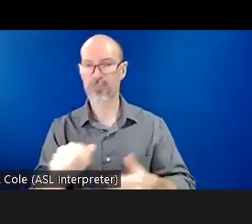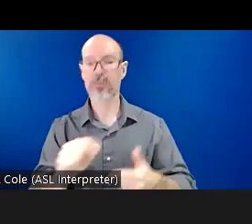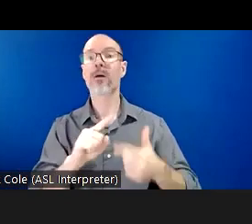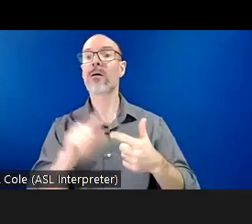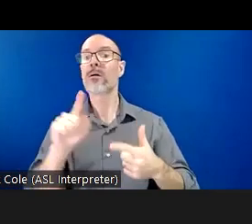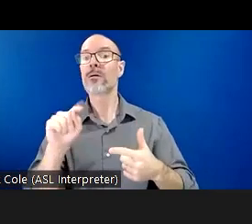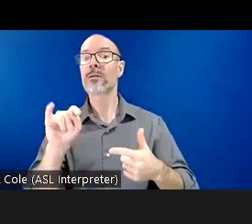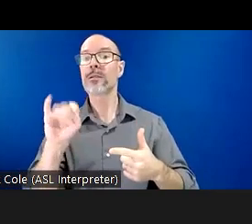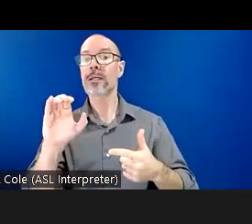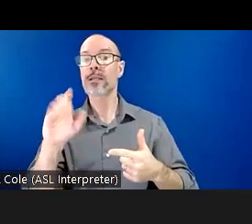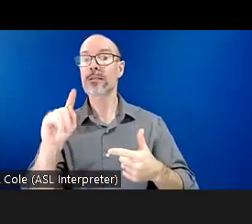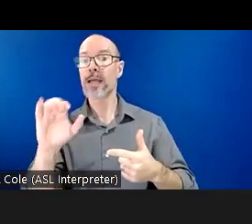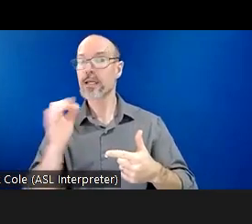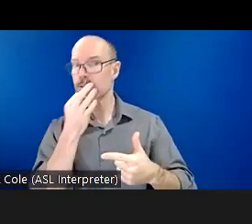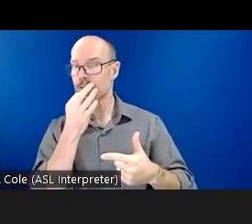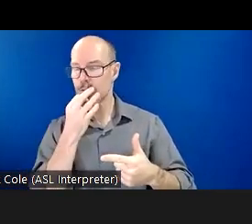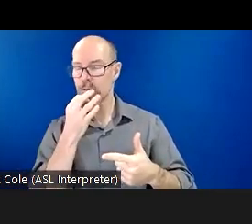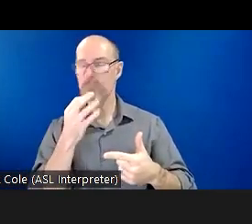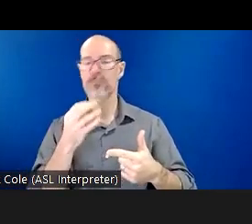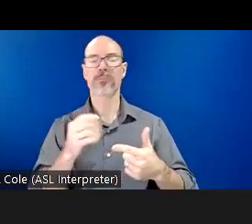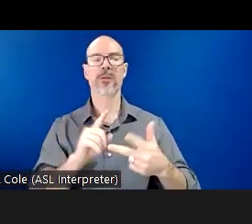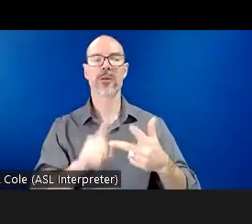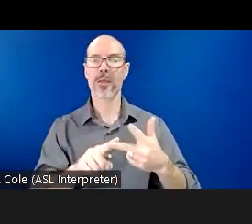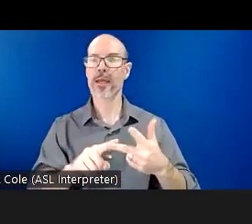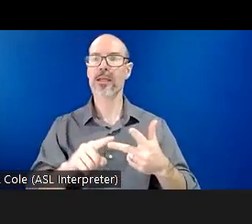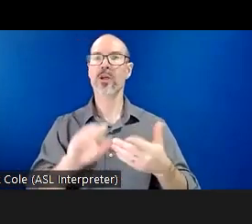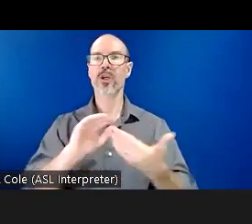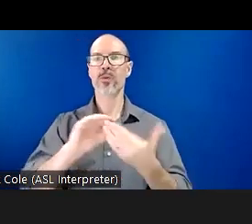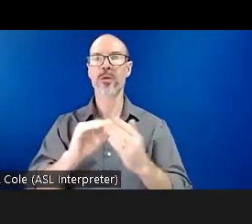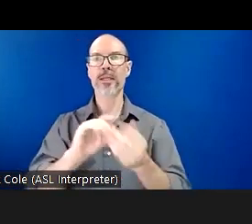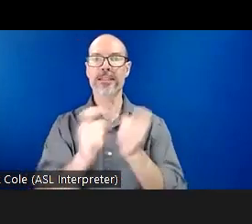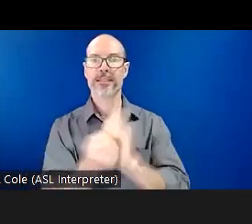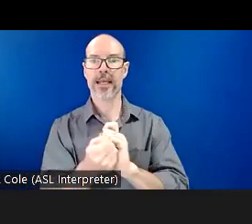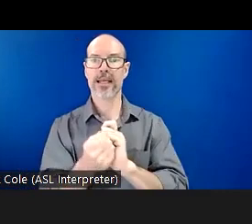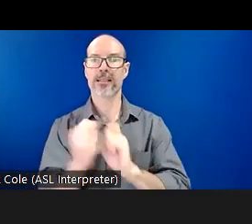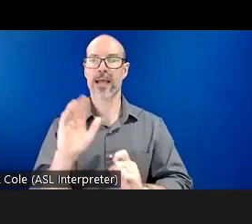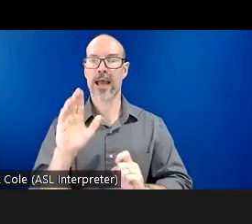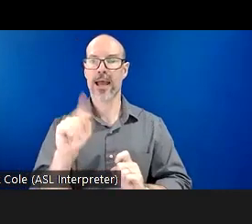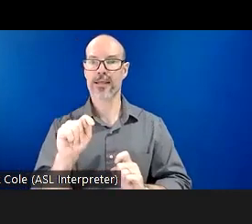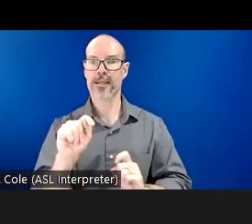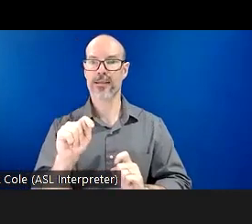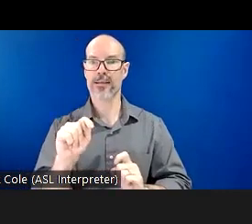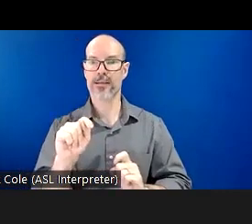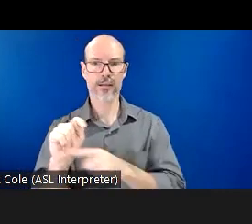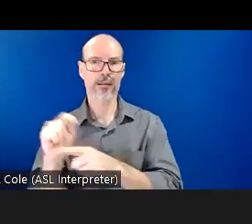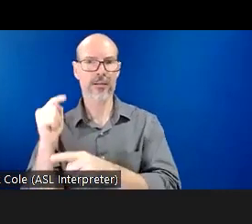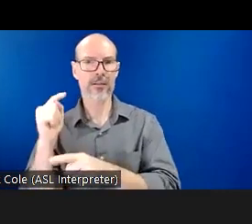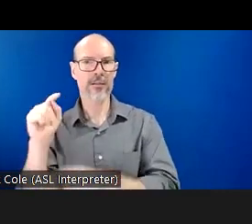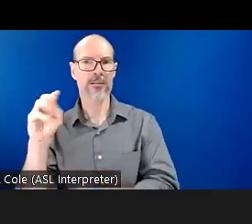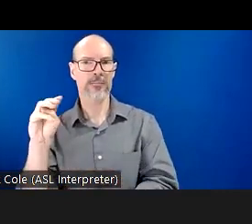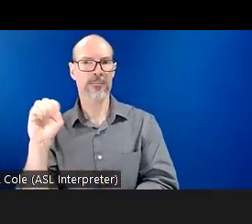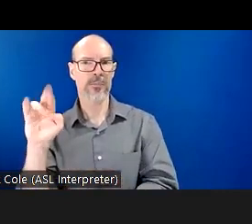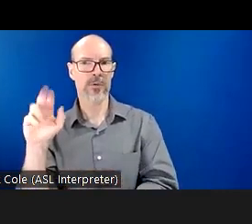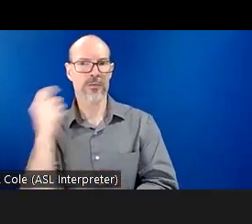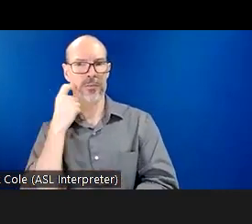community change grants that I think Undersecretary Power is referring to. And all of that would be great to talk about or bring people to talk